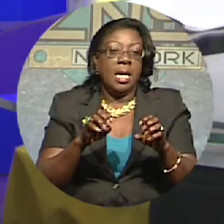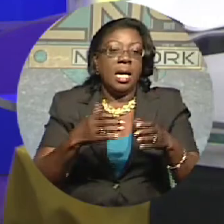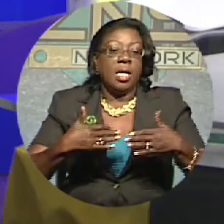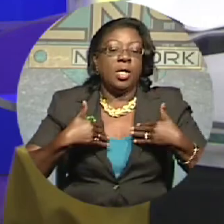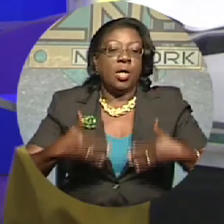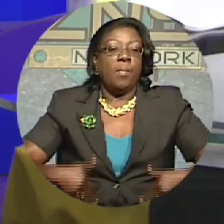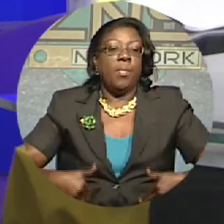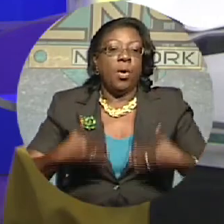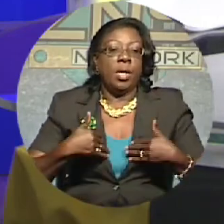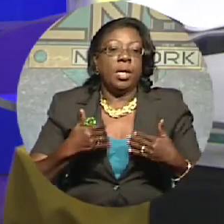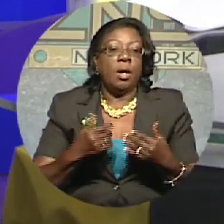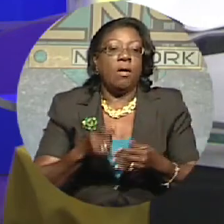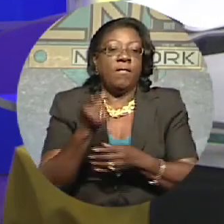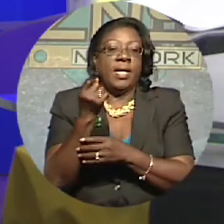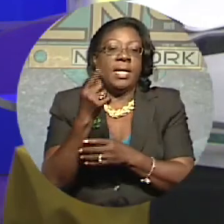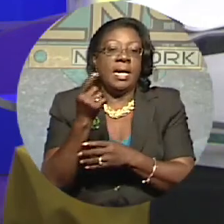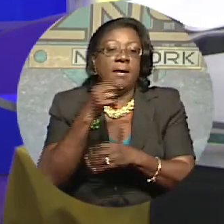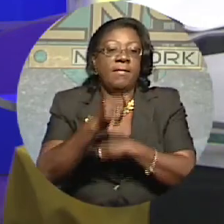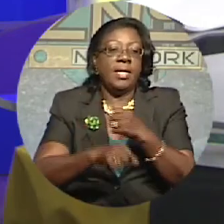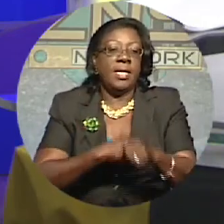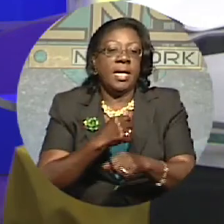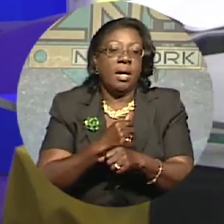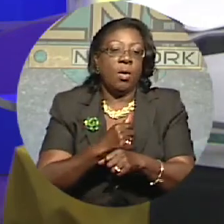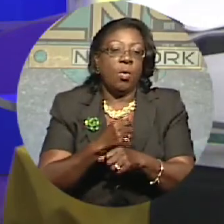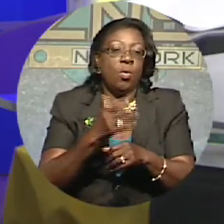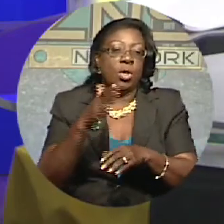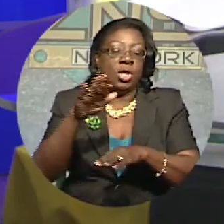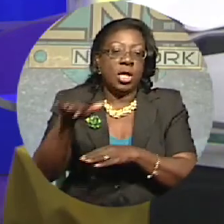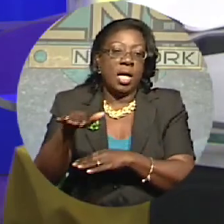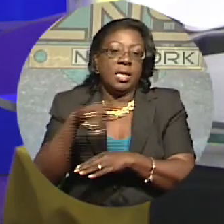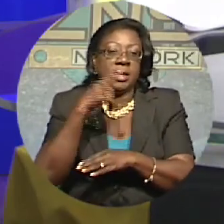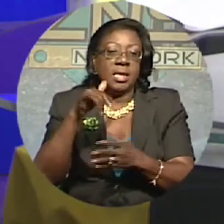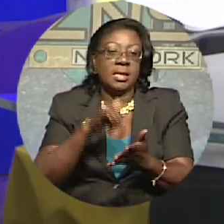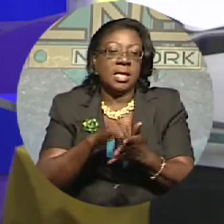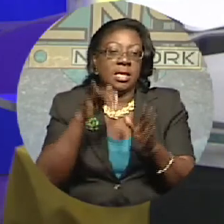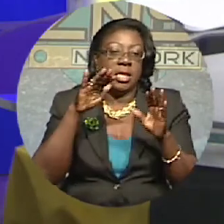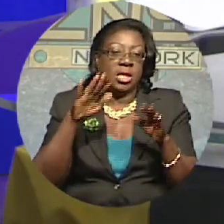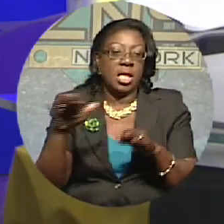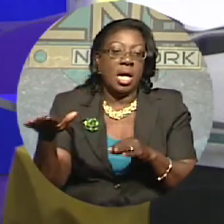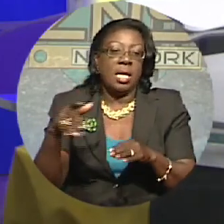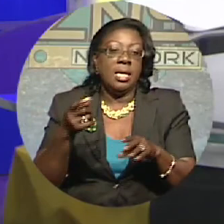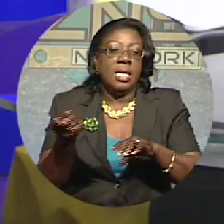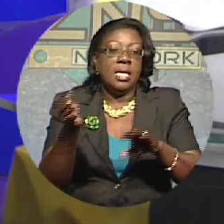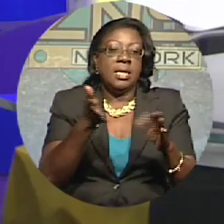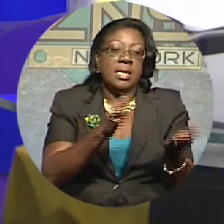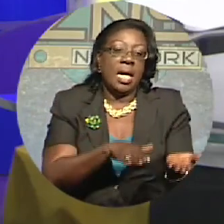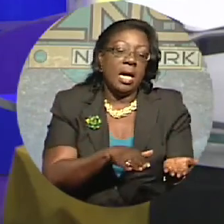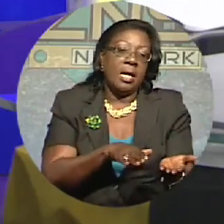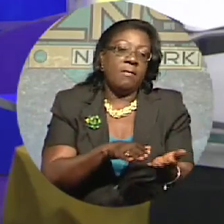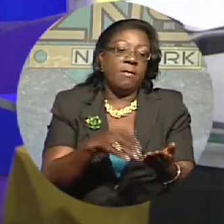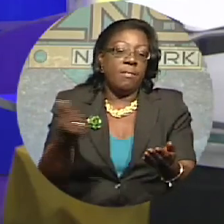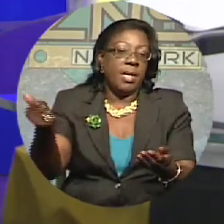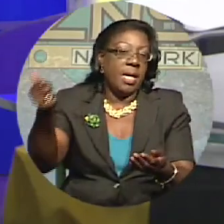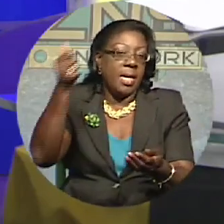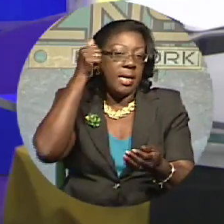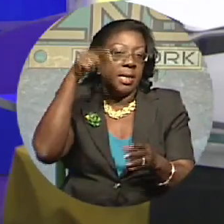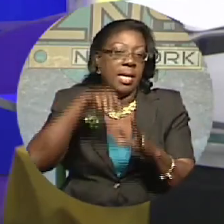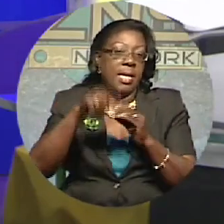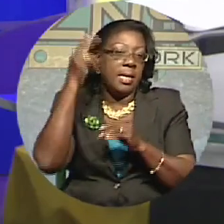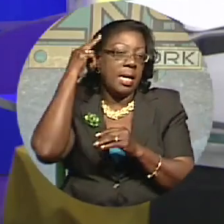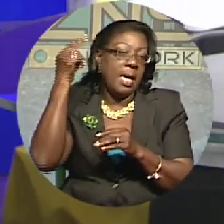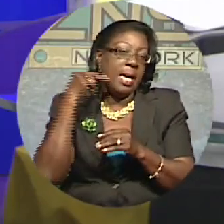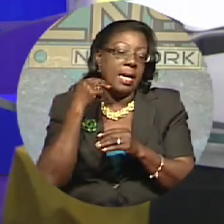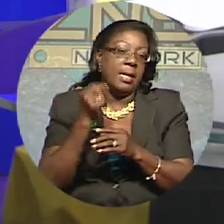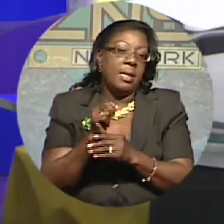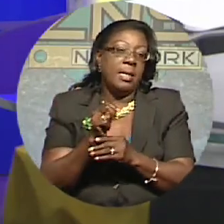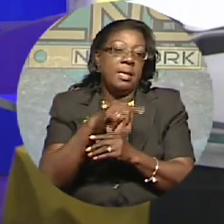she determined that the person died from blunt force trauma to the head. The pathologist also testified that the child could have suffocated as there